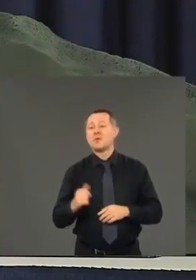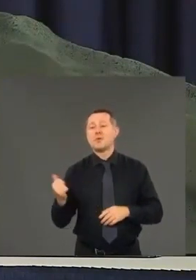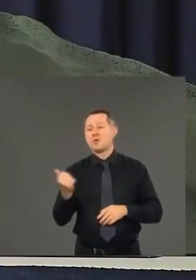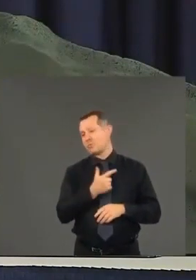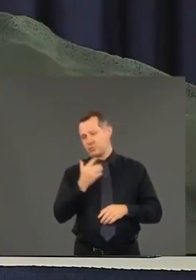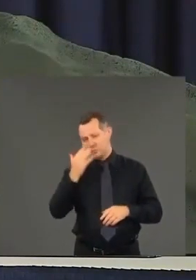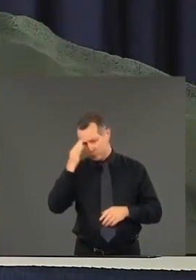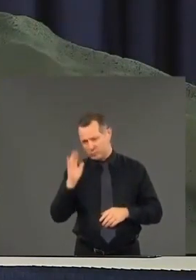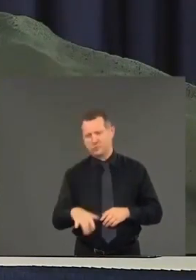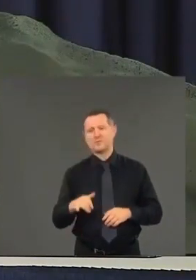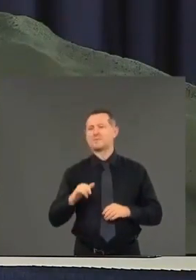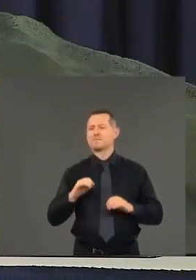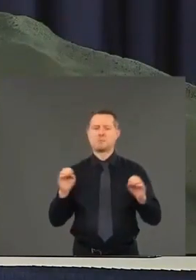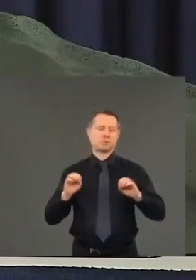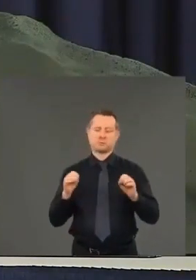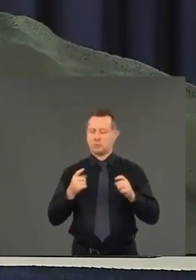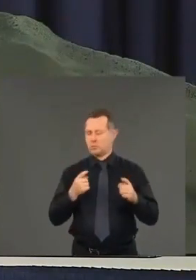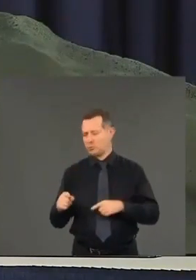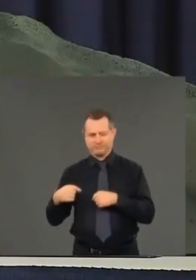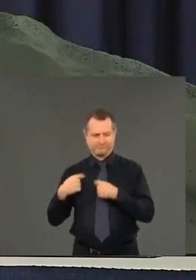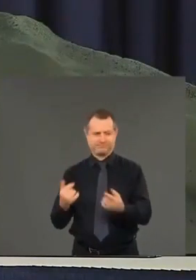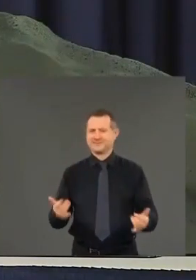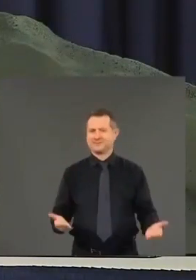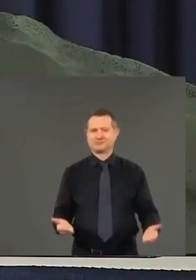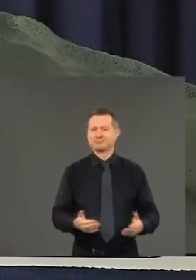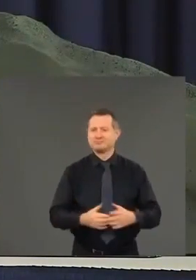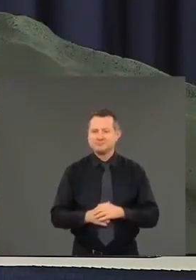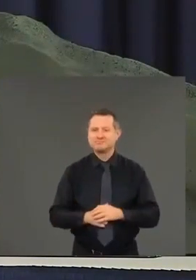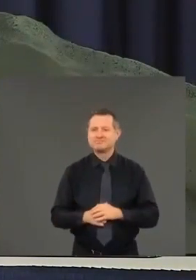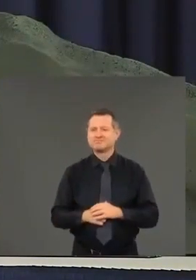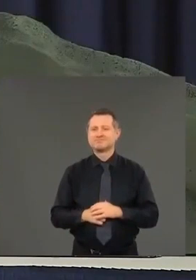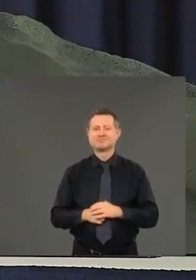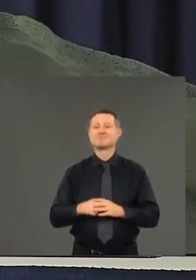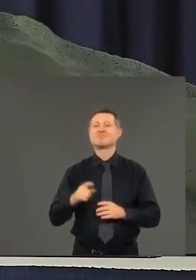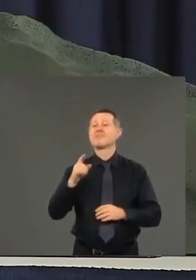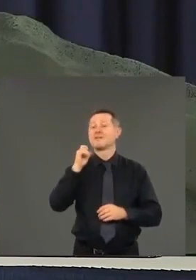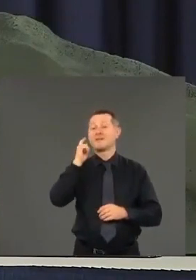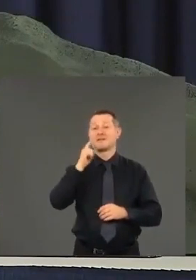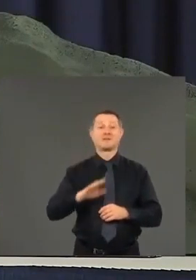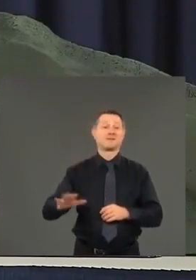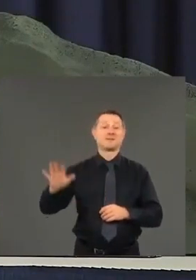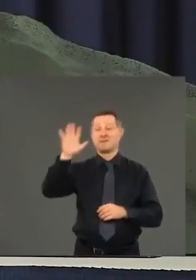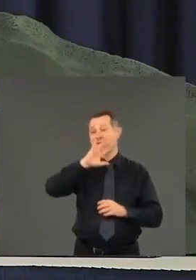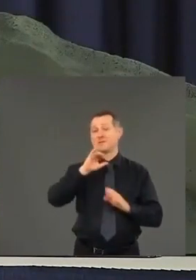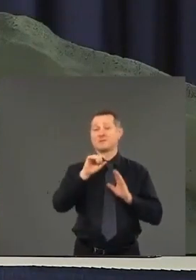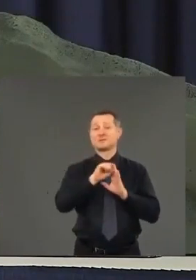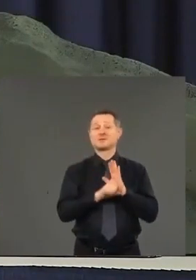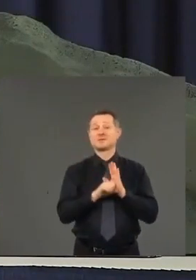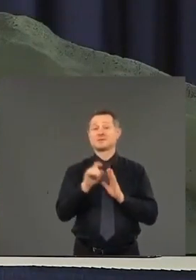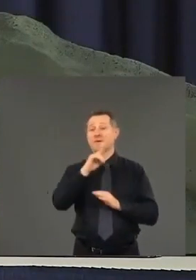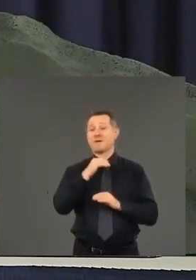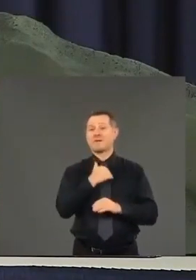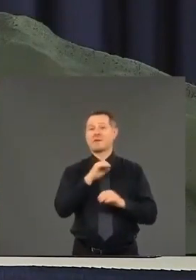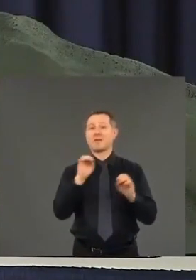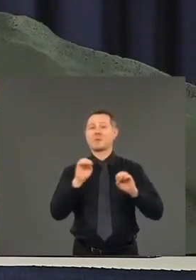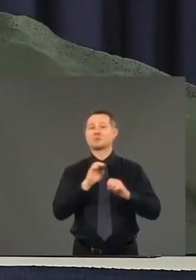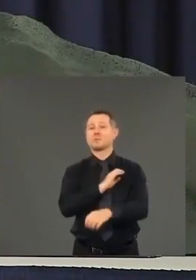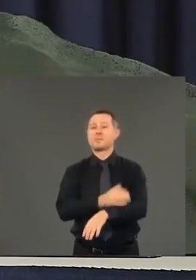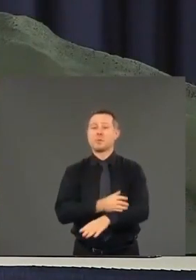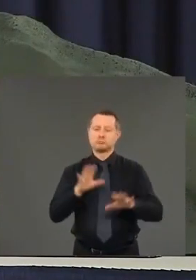emergency. I don't believe there's any governor who's had their emergency powers revoked in the middle of an